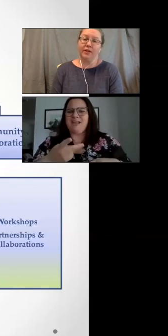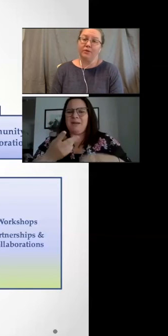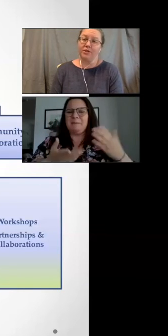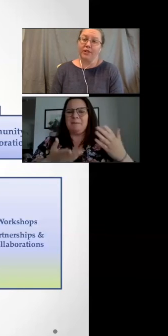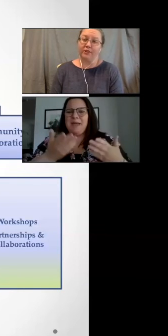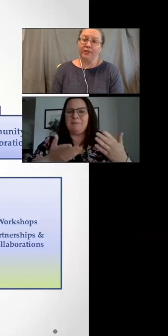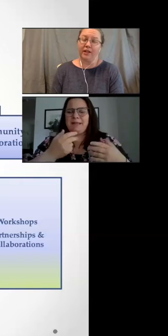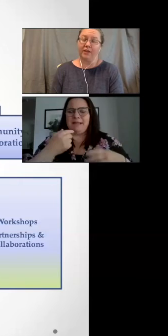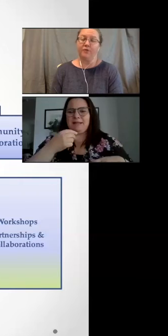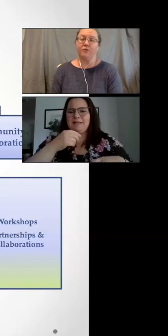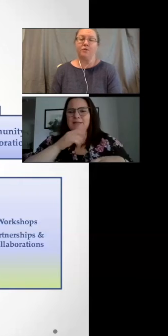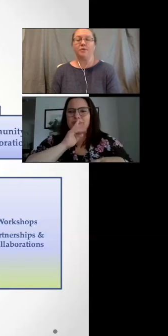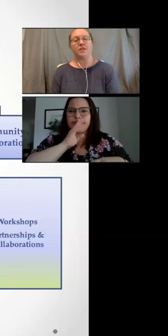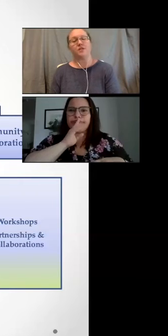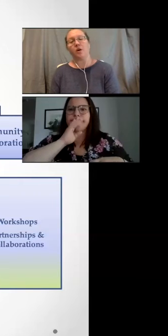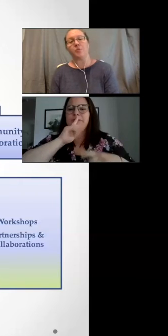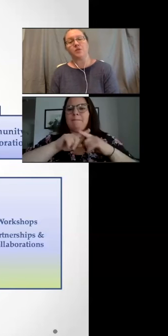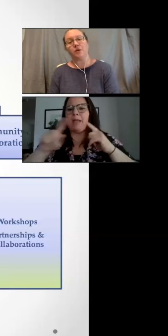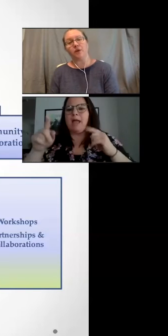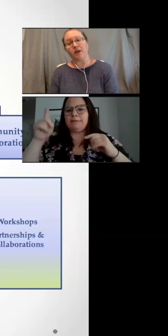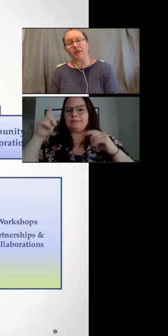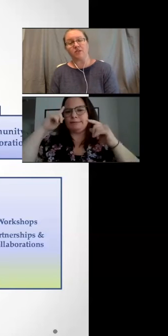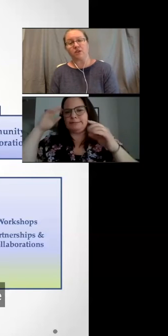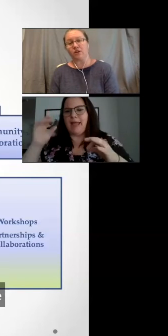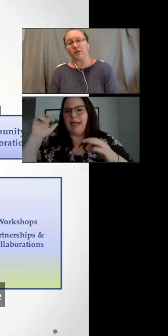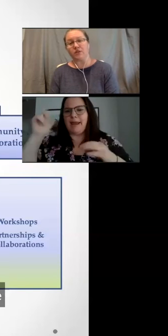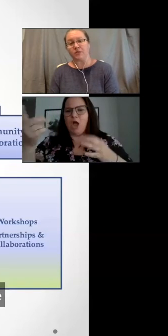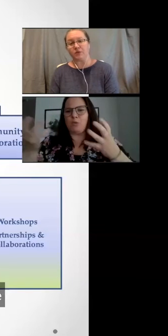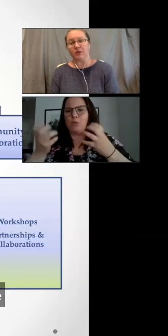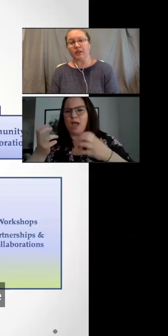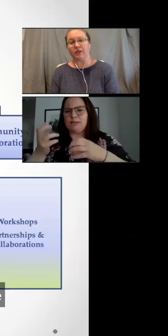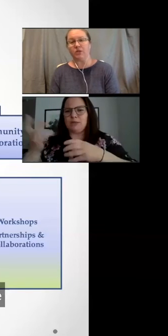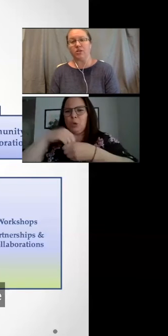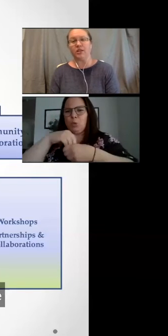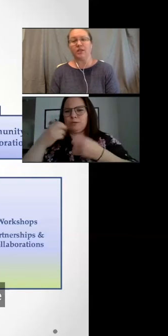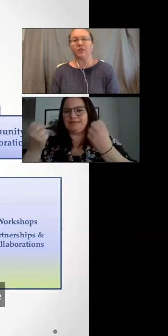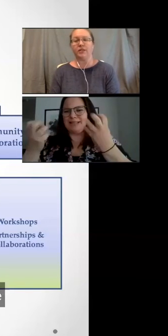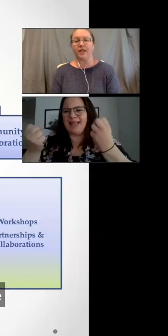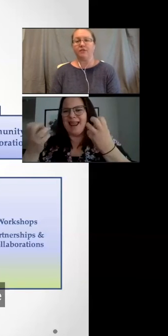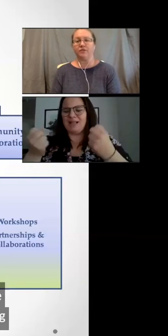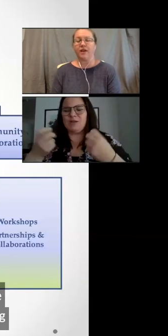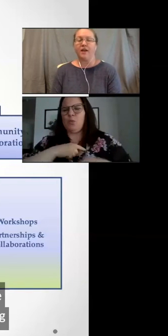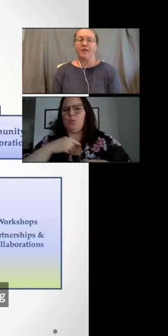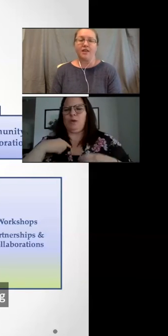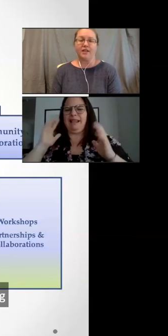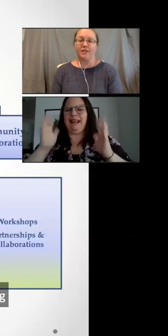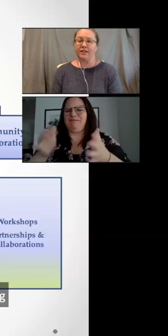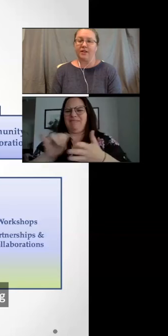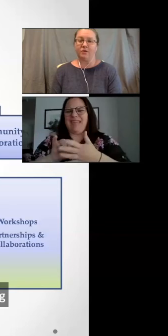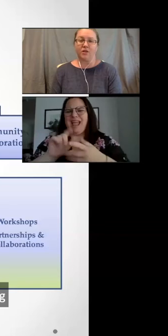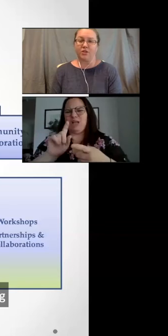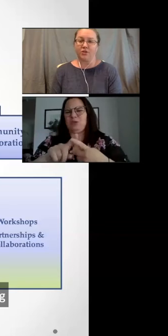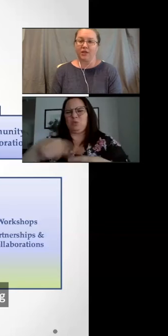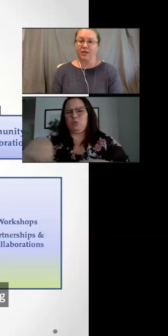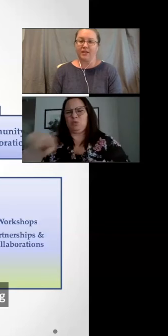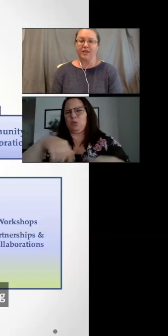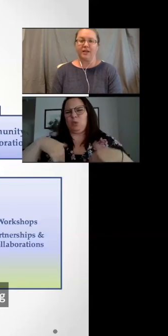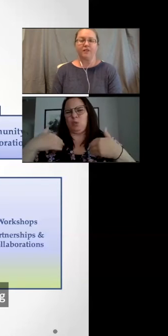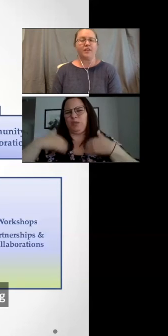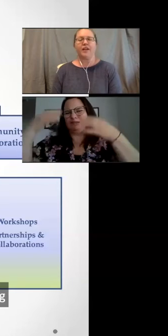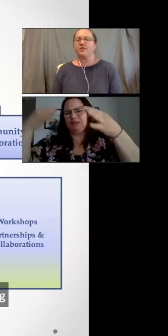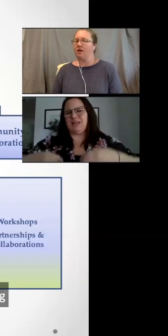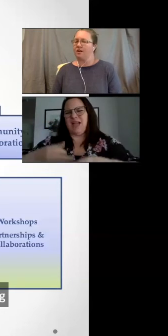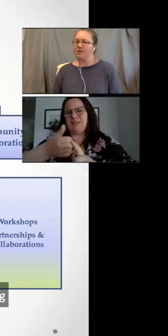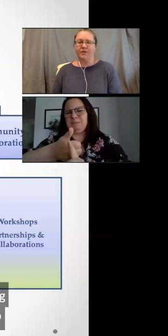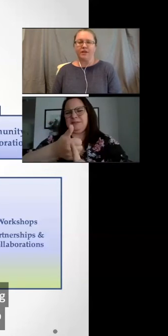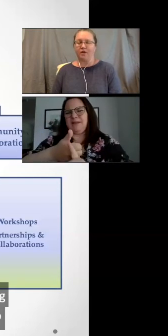spoken language later in life. Or maybe it's the opposite way around. They start out using spoken language and later in life, they decide they want to use ASL.